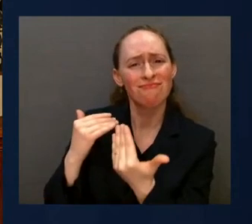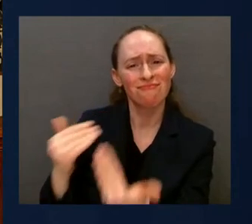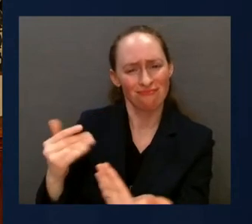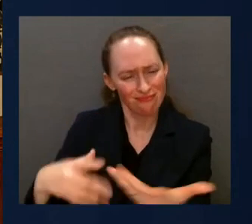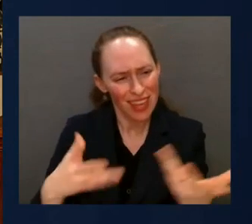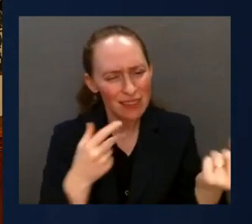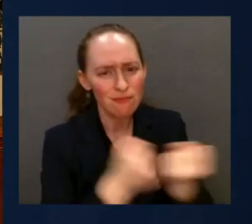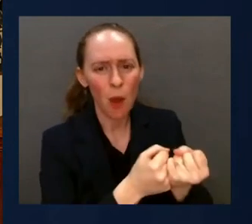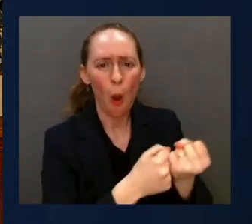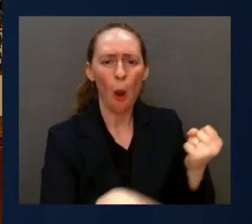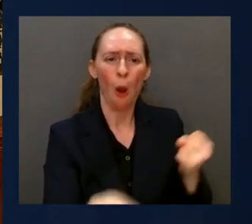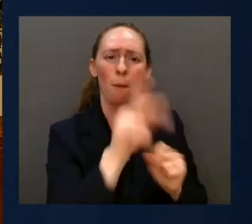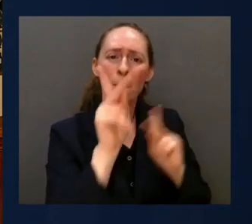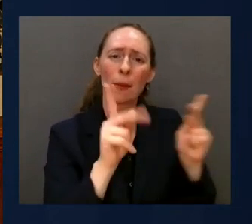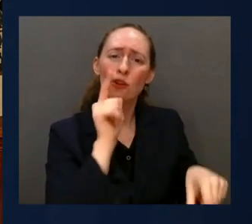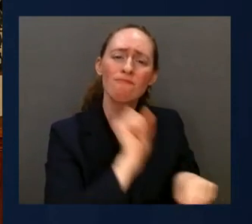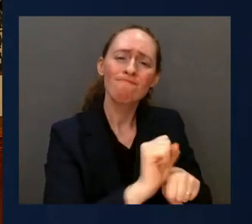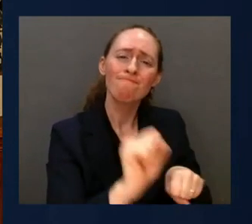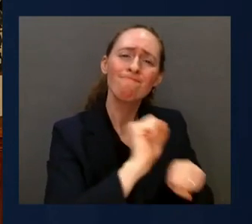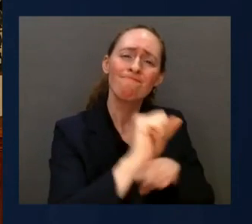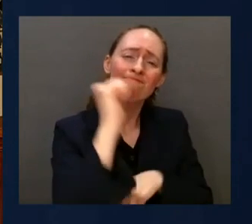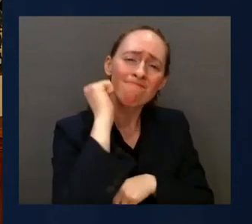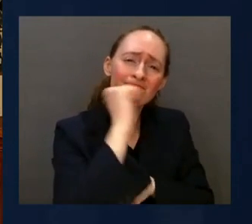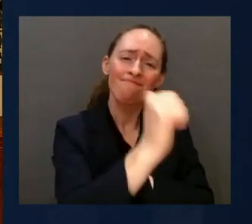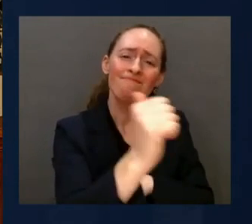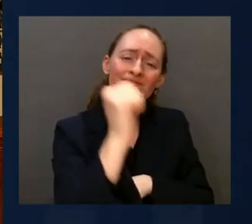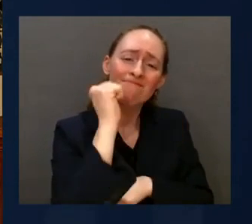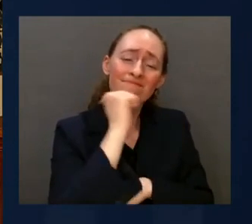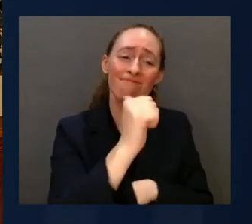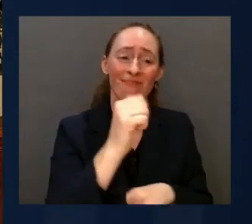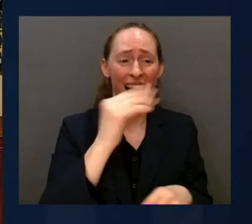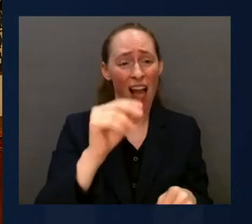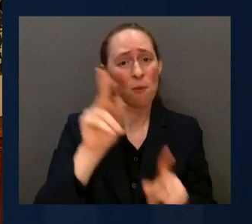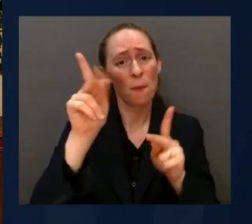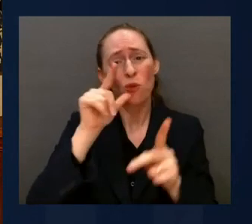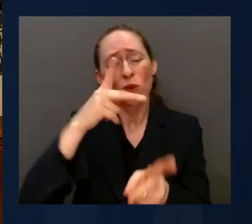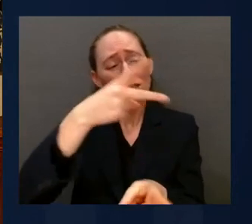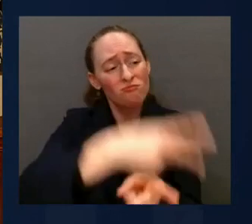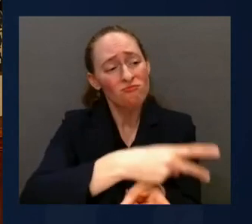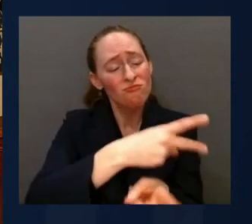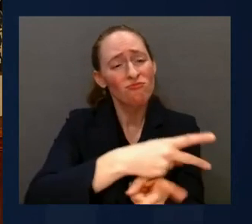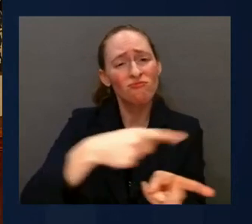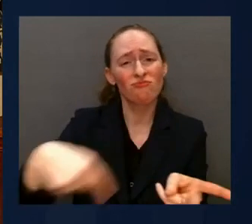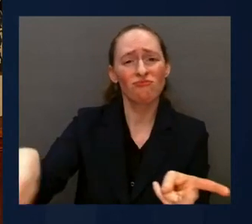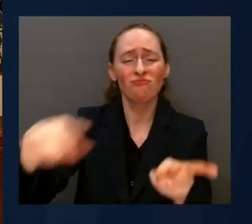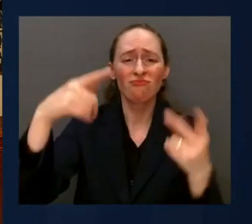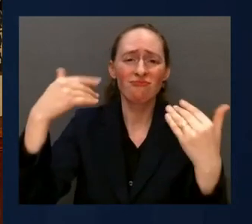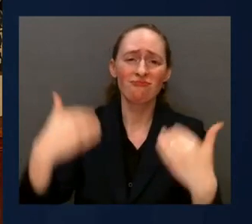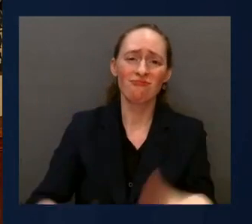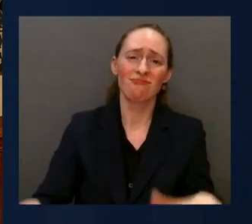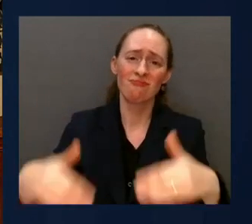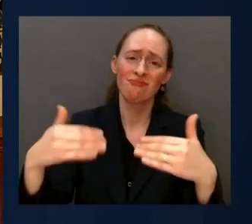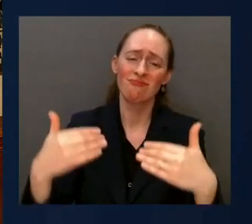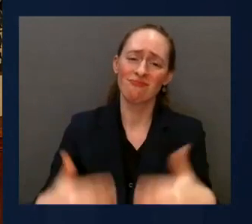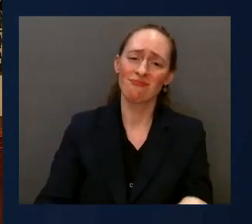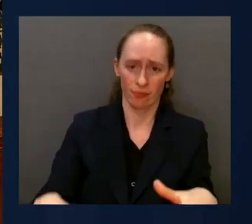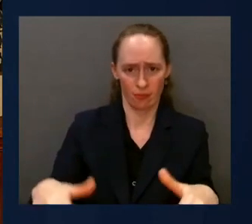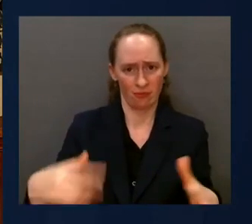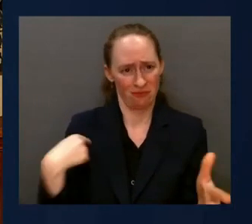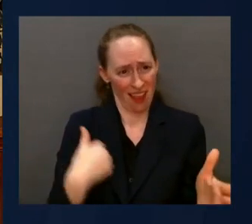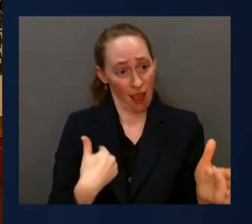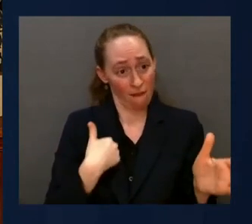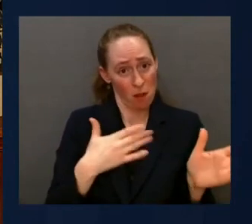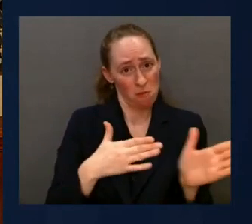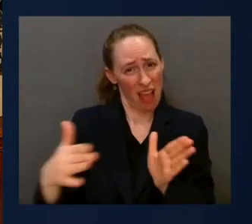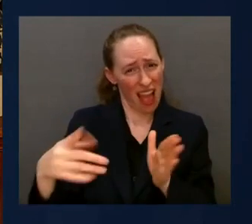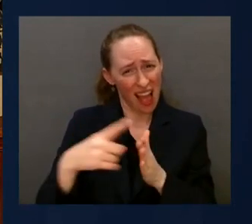These plans are fully paid for, and we can afford to do them. Restoring the dignity of work means making education an affordable ticket